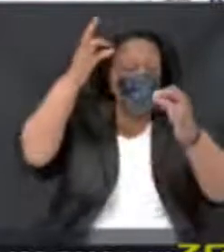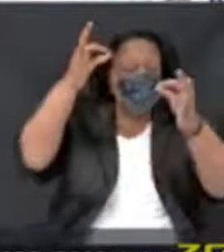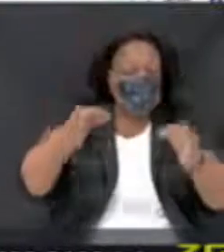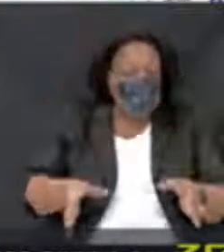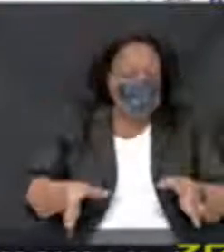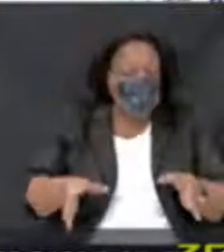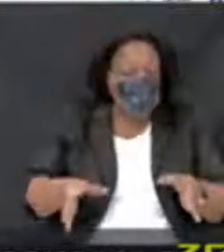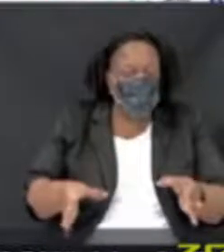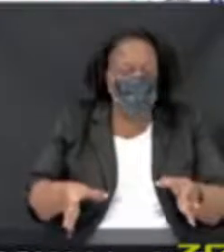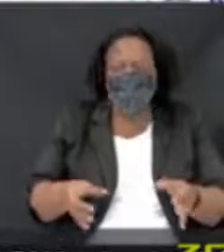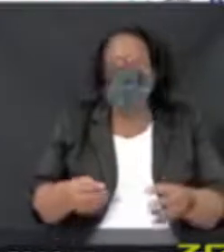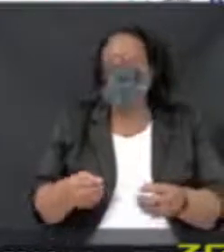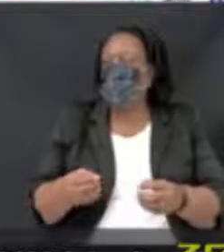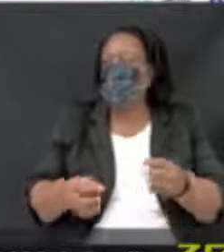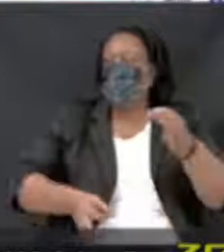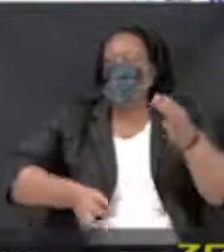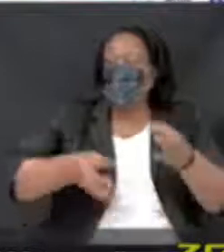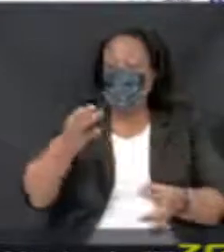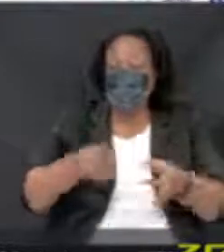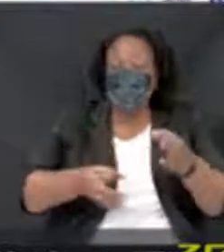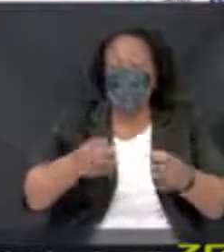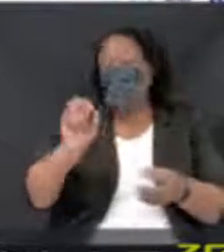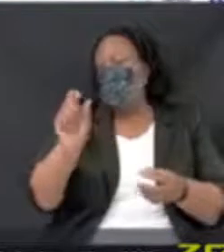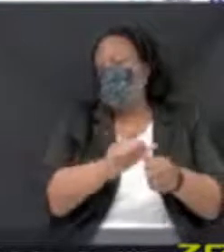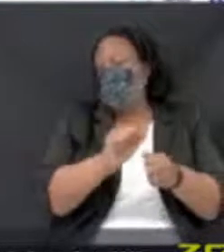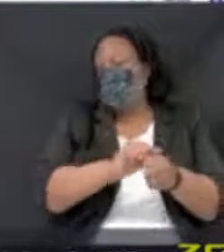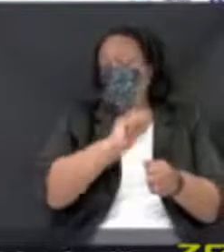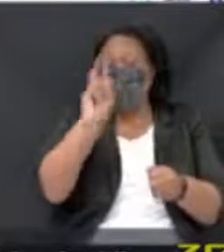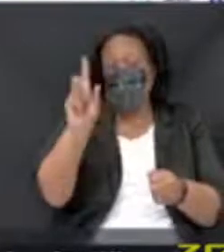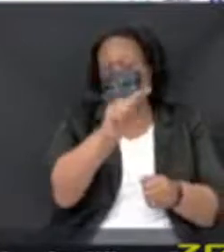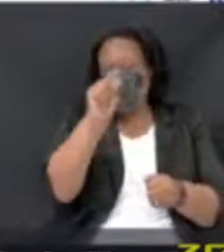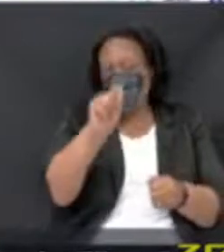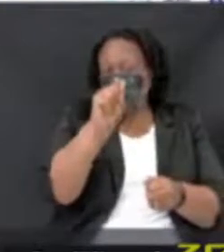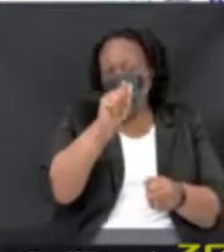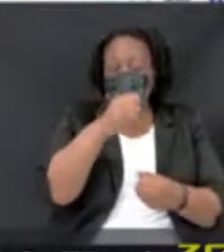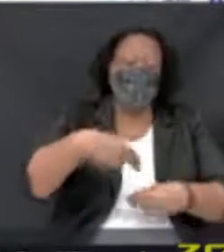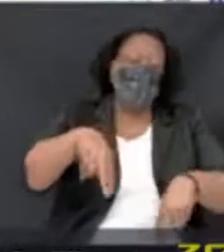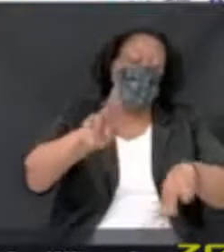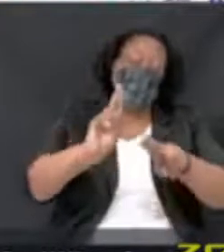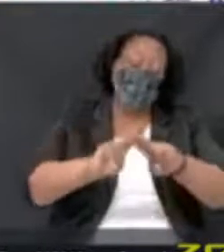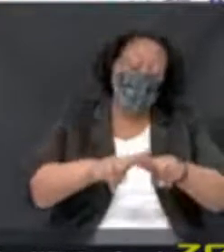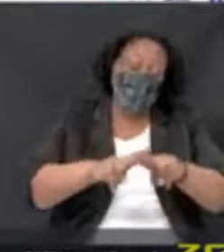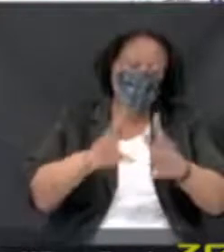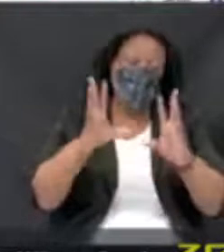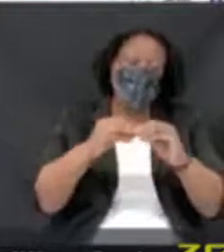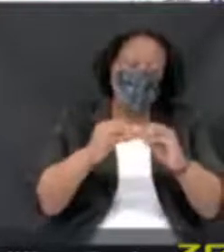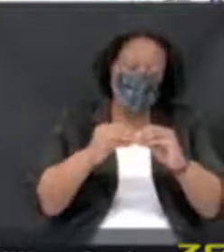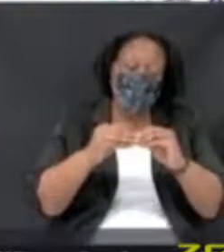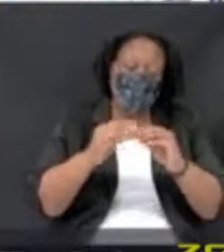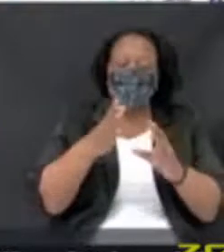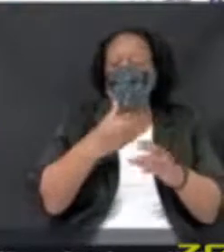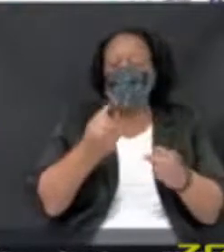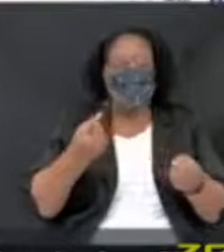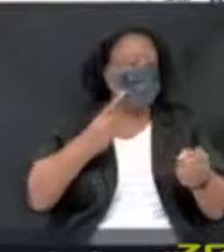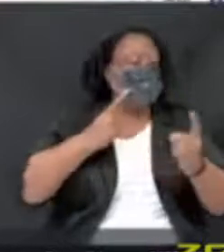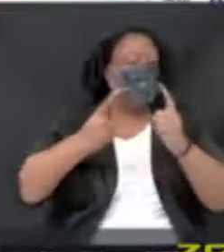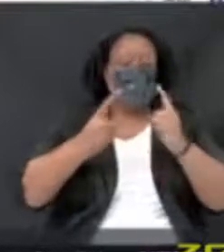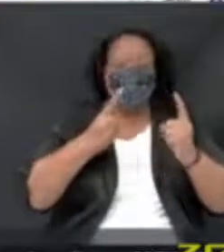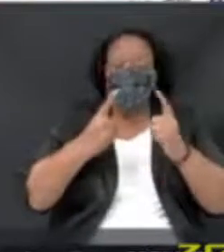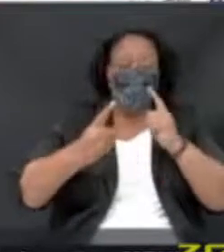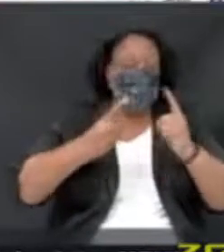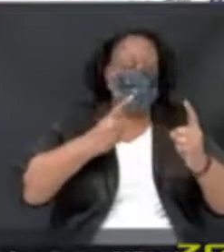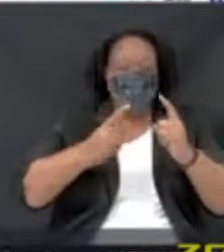sits every Tuesday under the supervision of the Attorney General and Minister Phipps